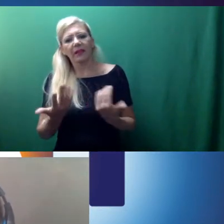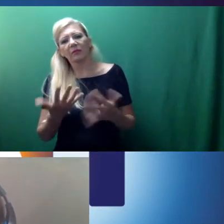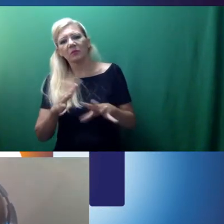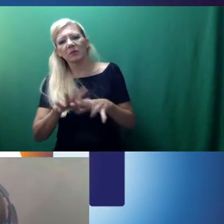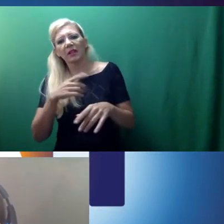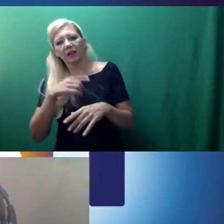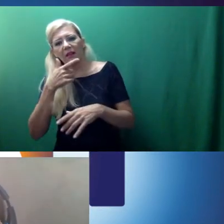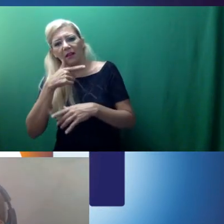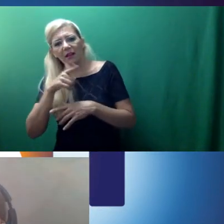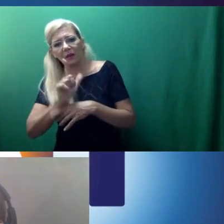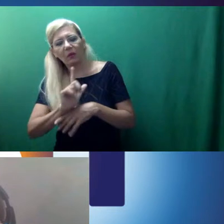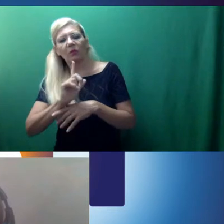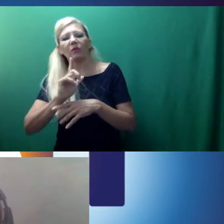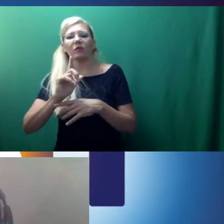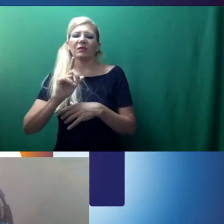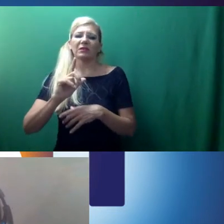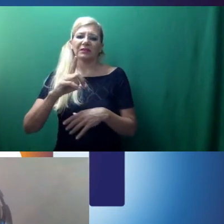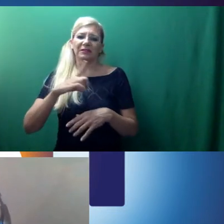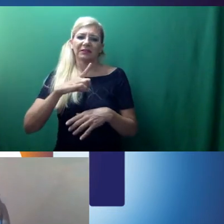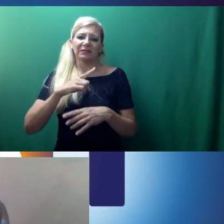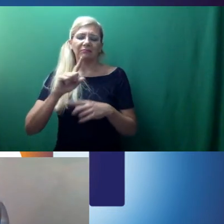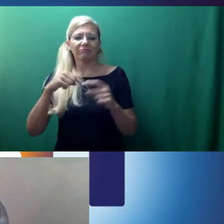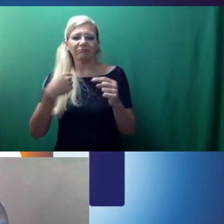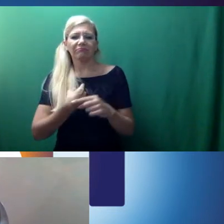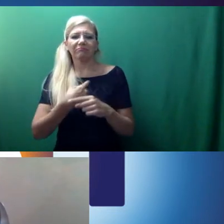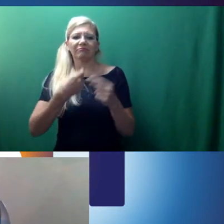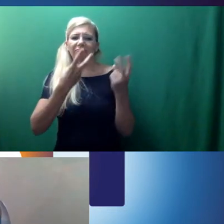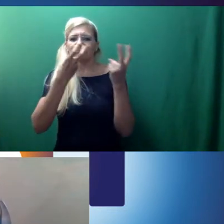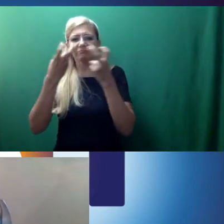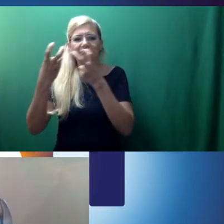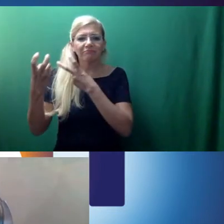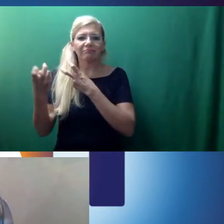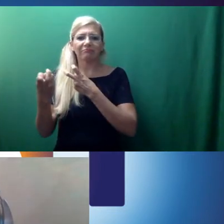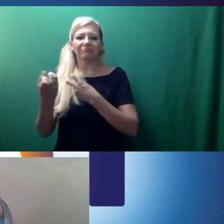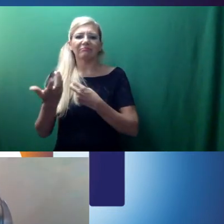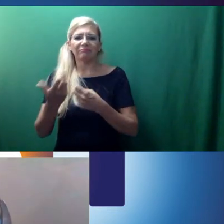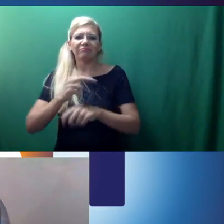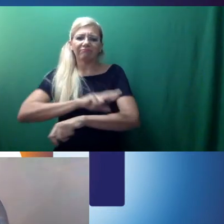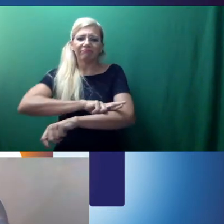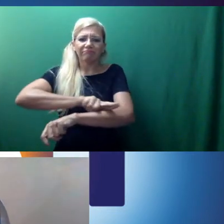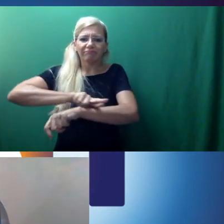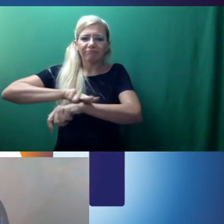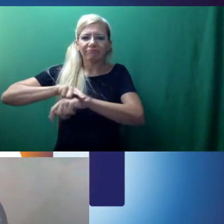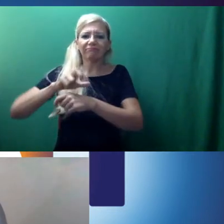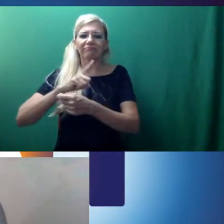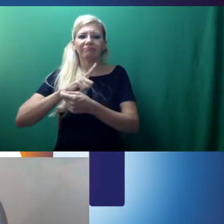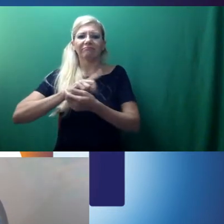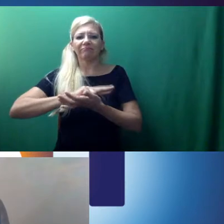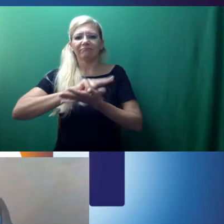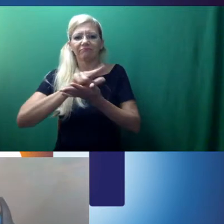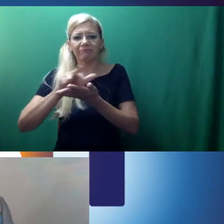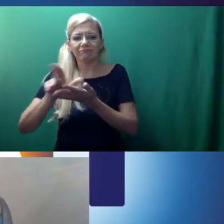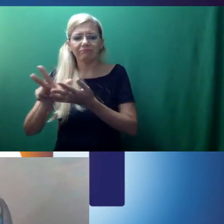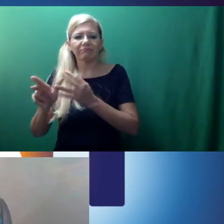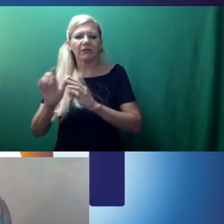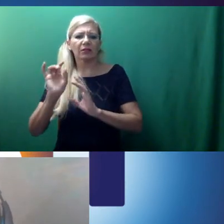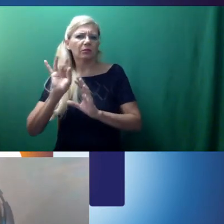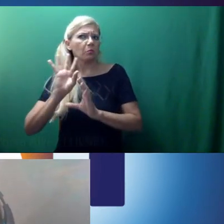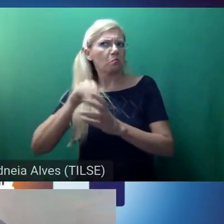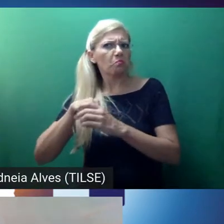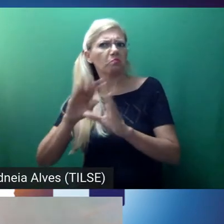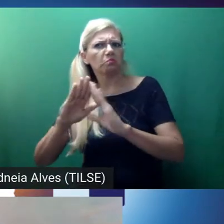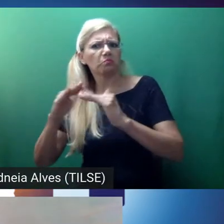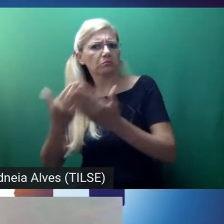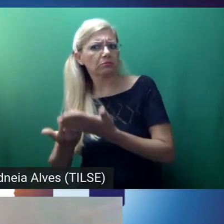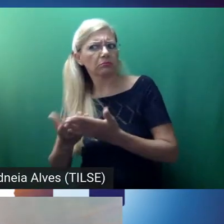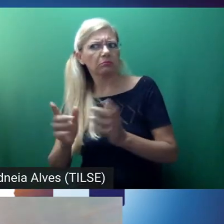So parents do have these expectations as well. So racism is everywhere, not just at schools, not just among us,